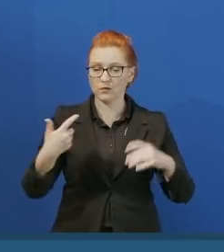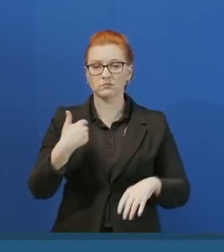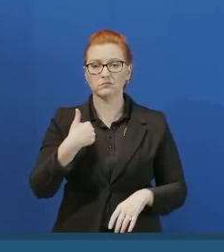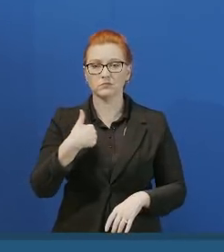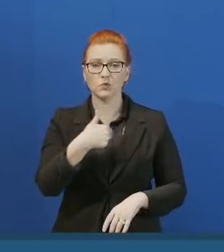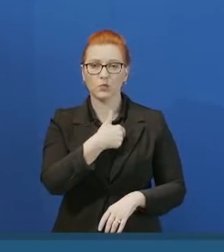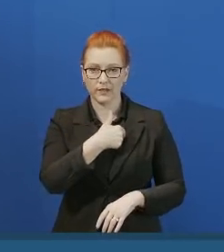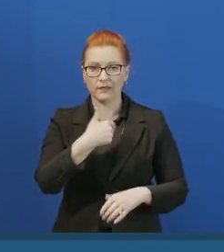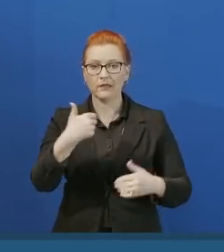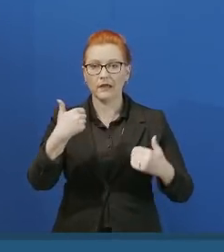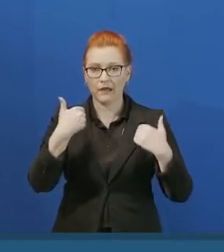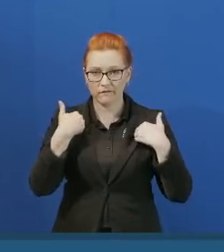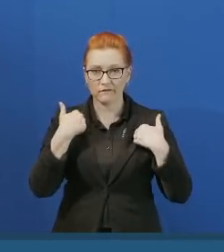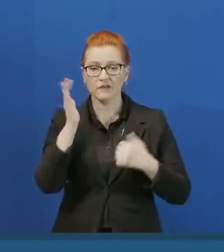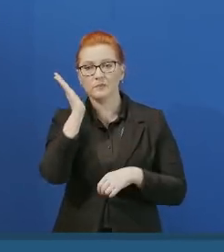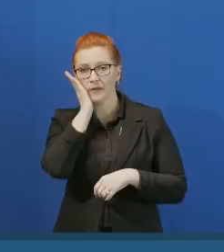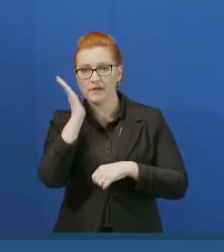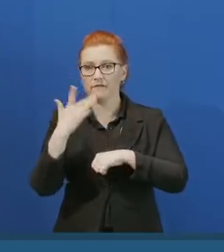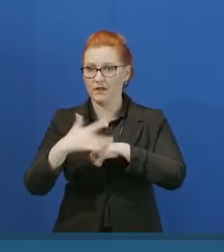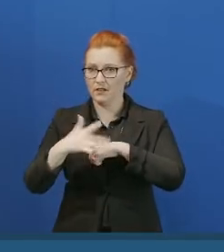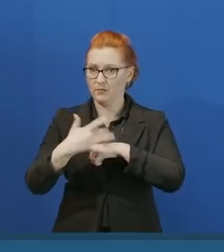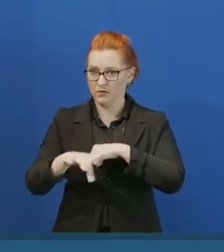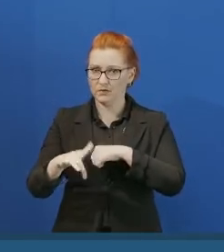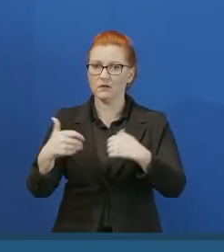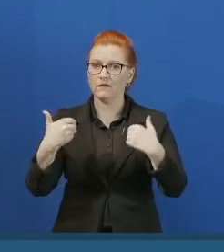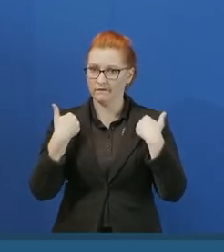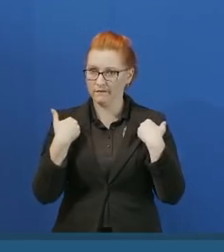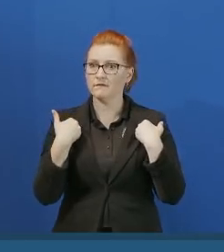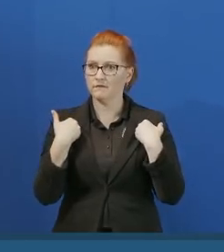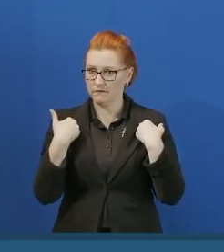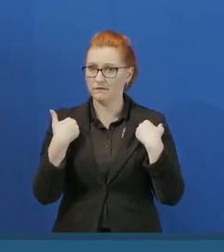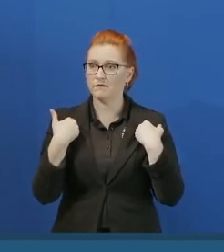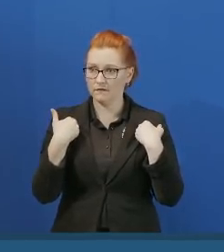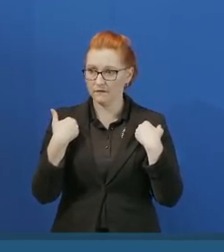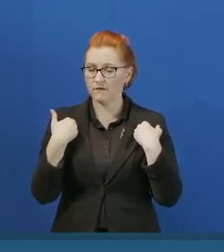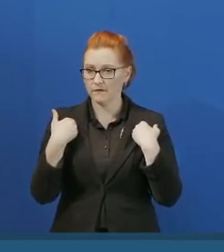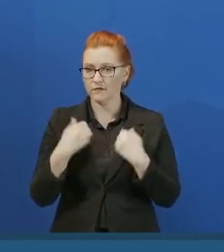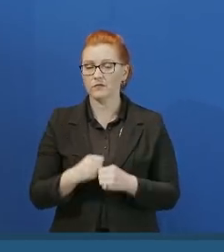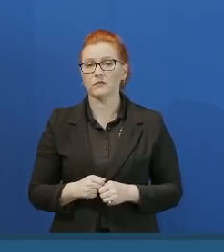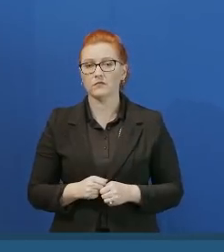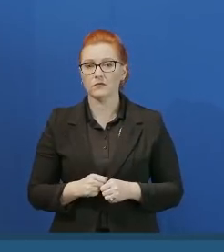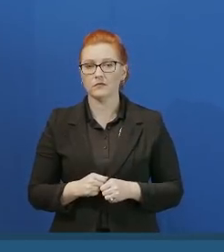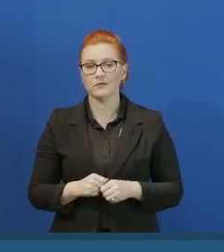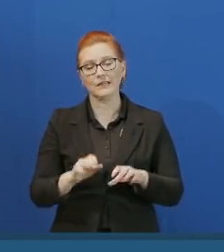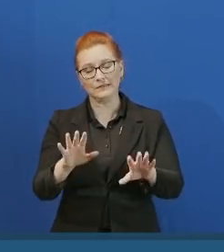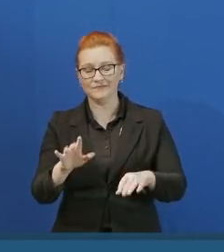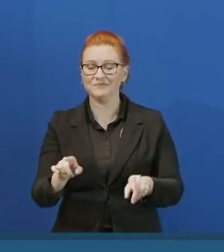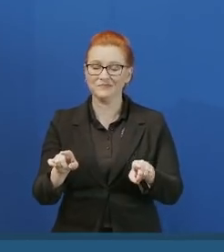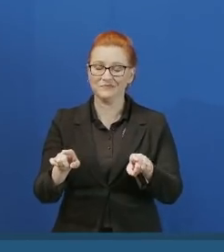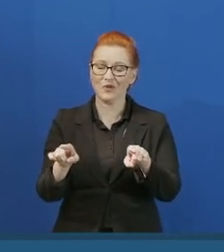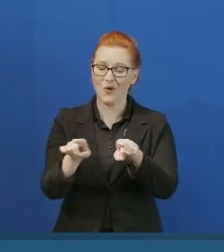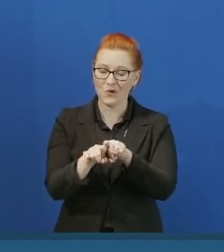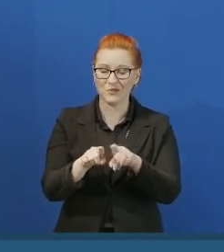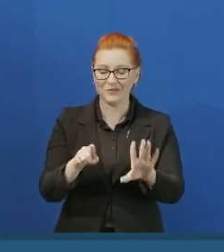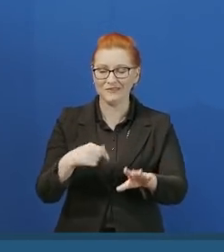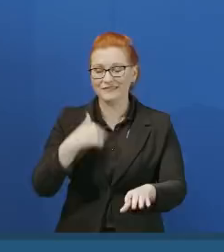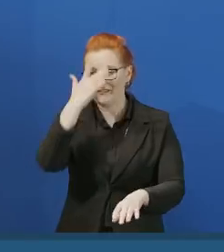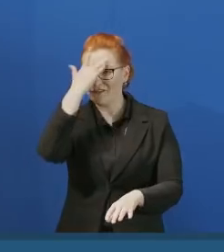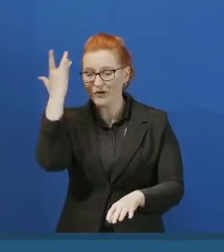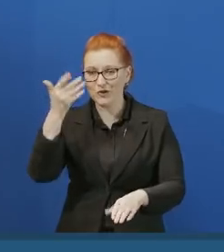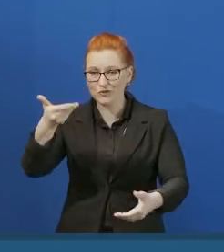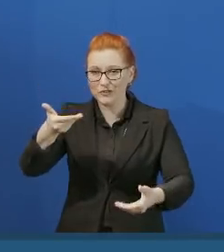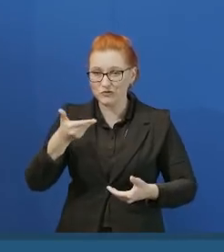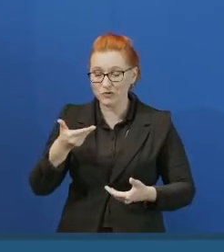if necessary. I also want you to know, I should have introduced them as we sat down. To my right